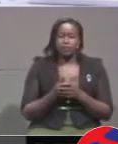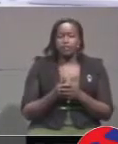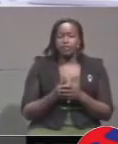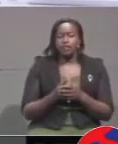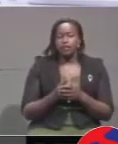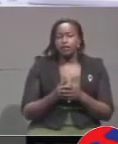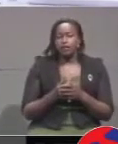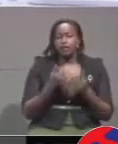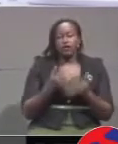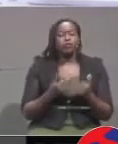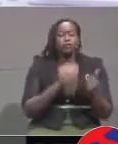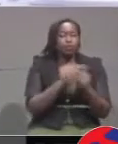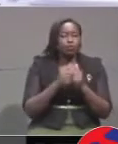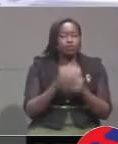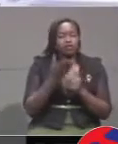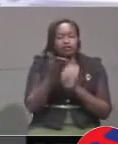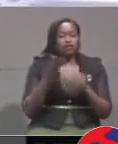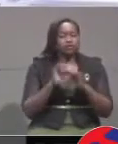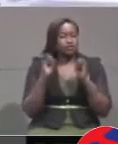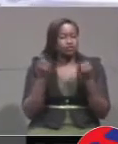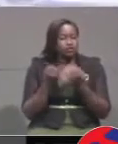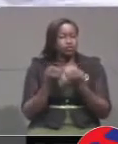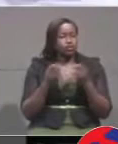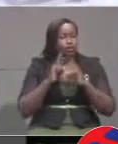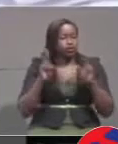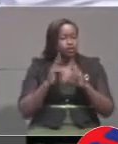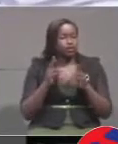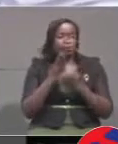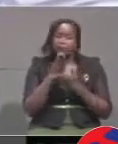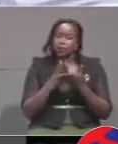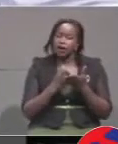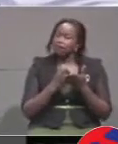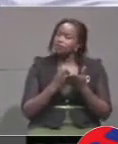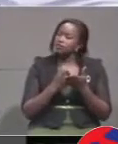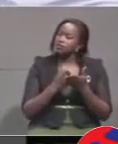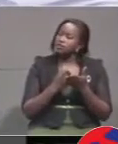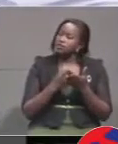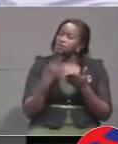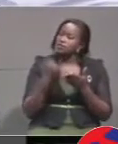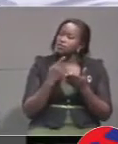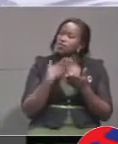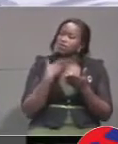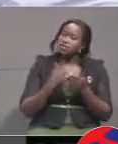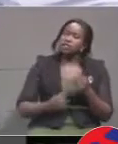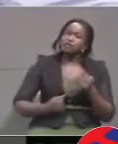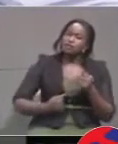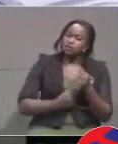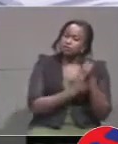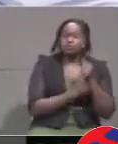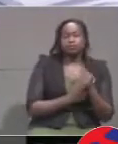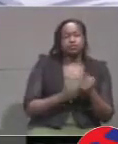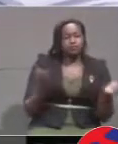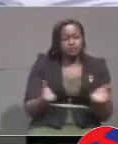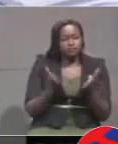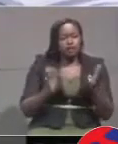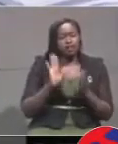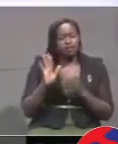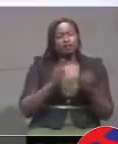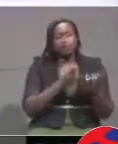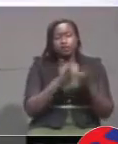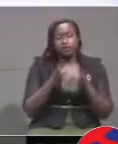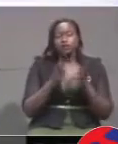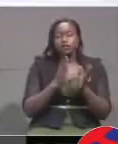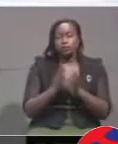kigenda muga nti bwe nabangusaze kyateeka nyino yito wa mawulire gundi ajalabe. Oh, yes, true, true, true. Ili teeka limusalide omusango. Niche